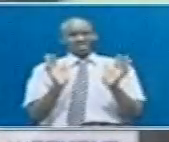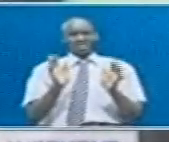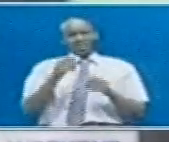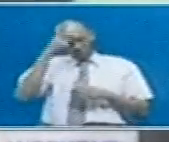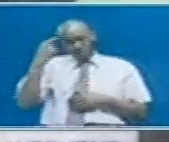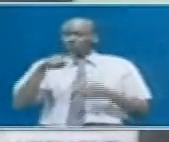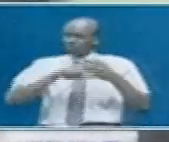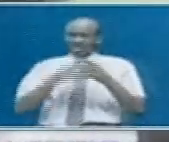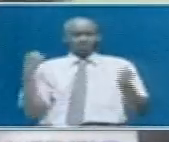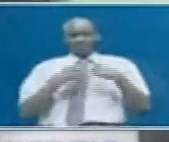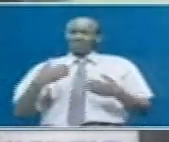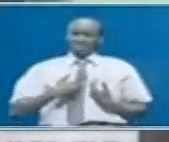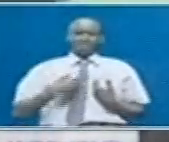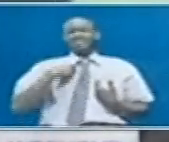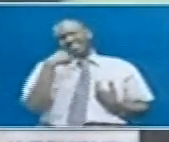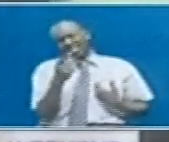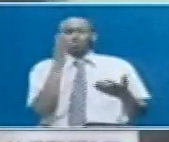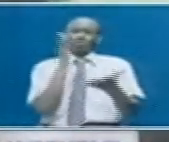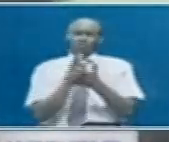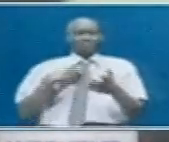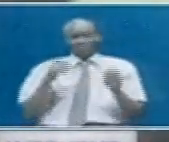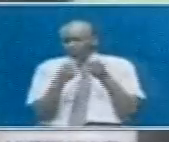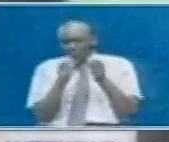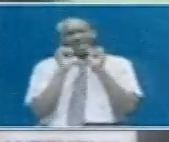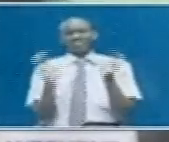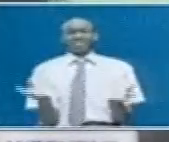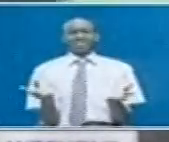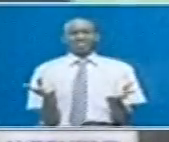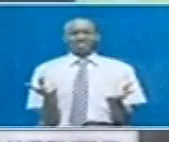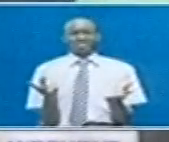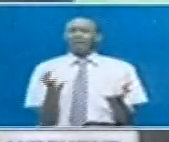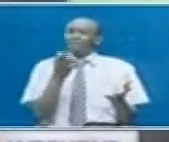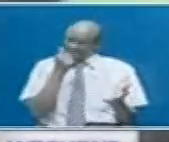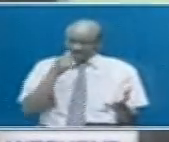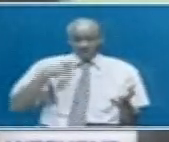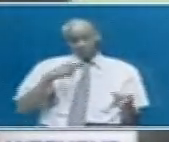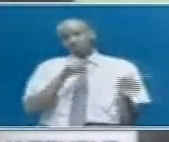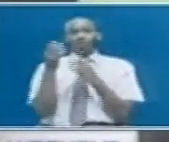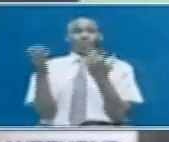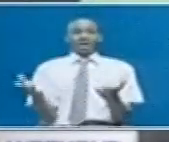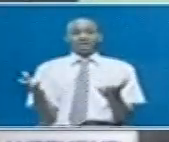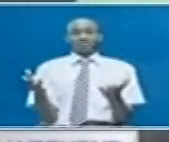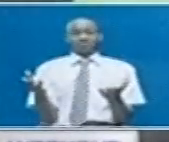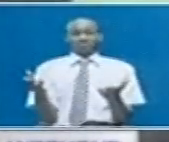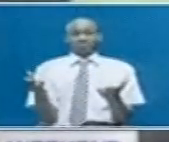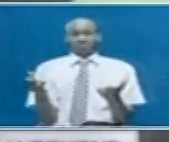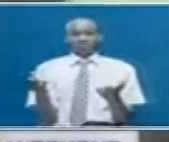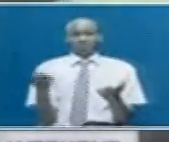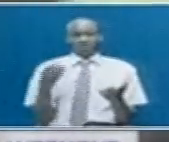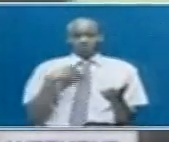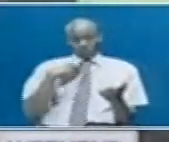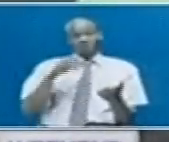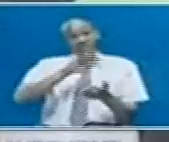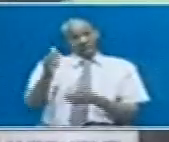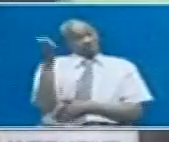umeanza kunipiga na mimi nimewaambia mimi si mchawi hebu nipelekeni huko mahali ambapo ni center